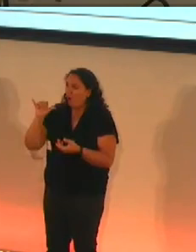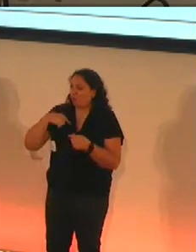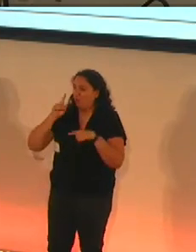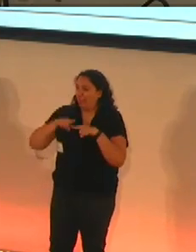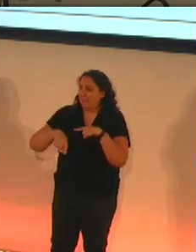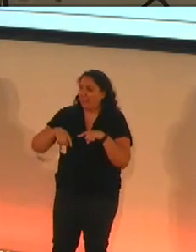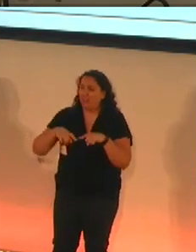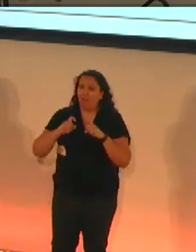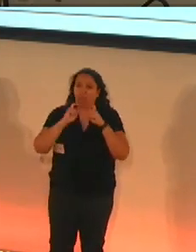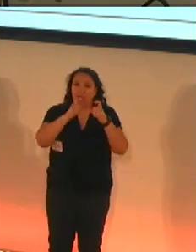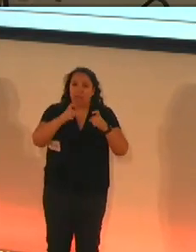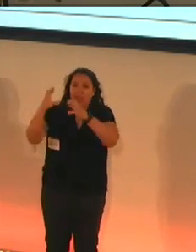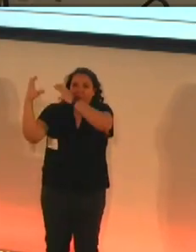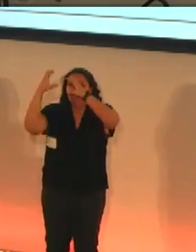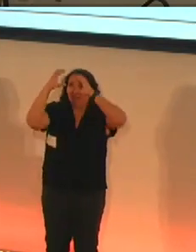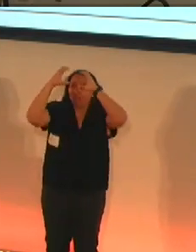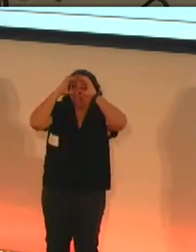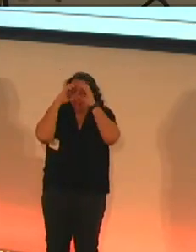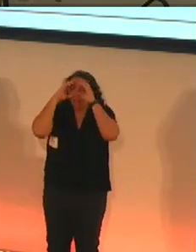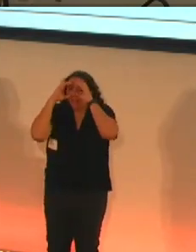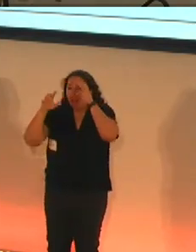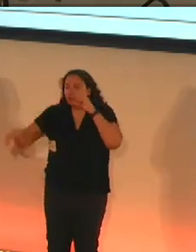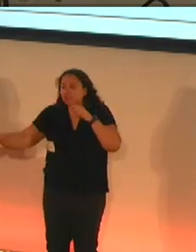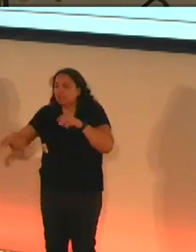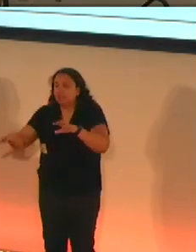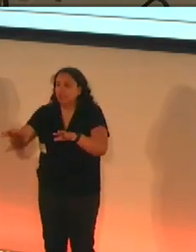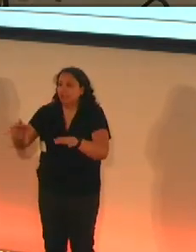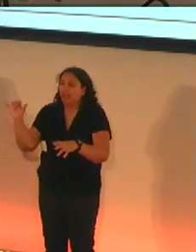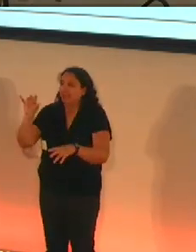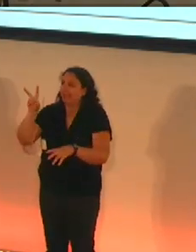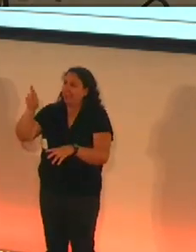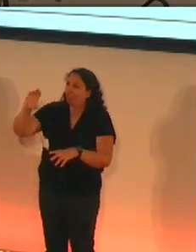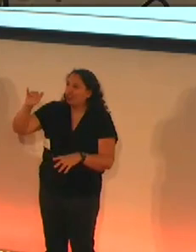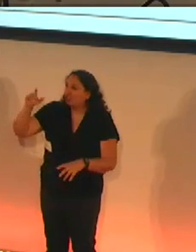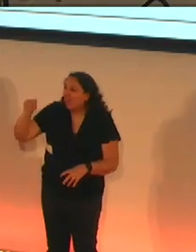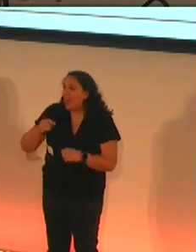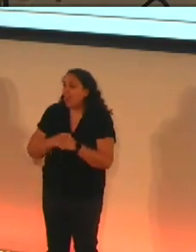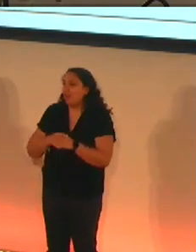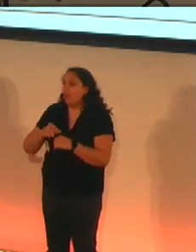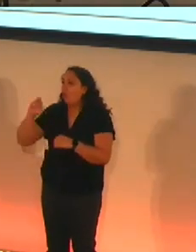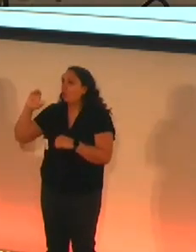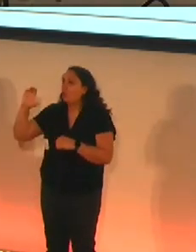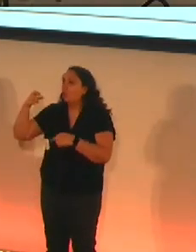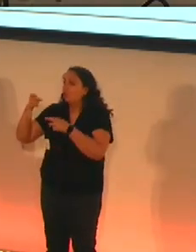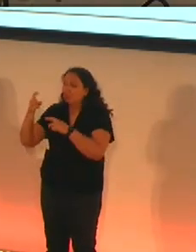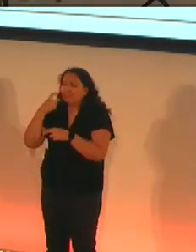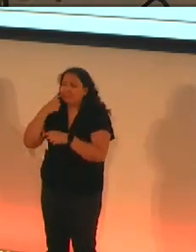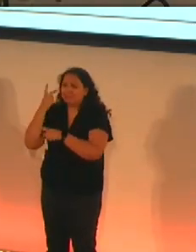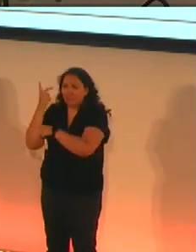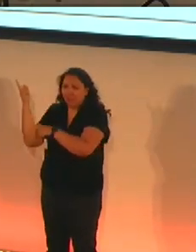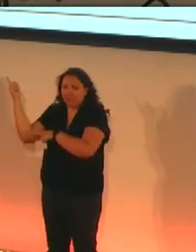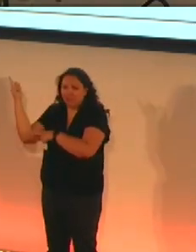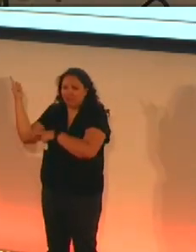have them try an existing social virtual reality application, such as VR Chat or Rec Room, ones that we showed you earlier on